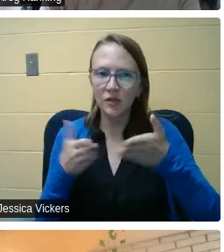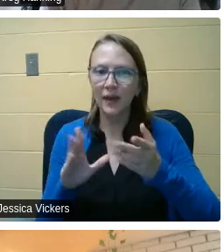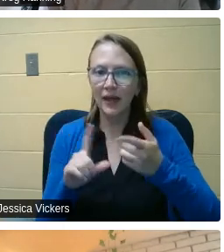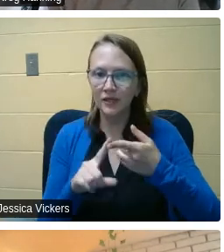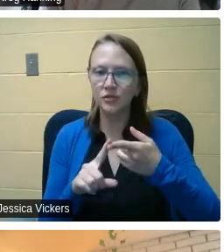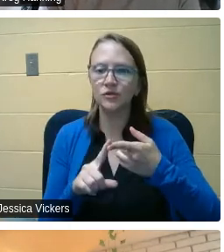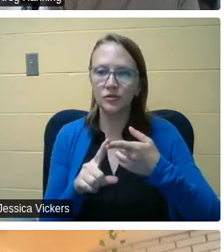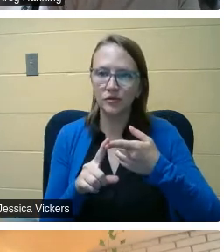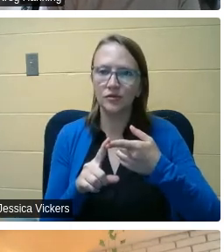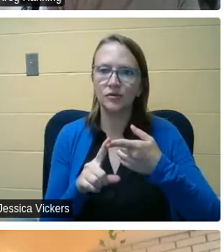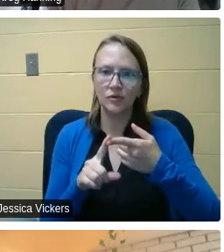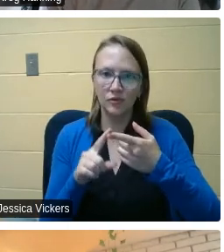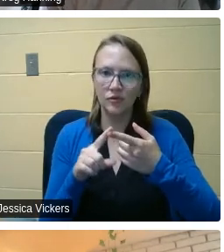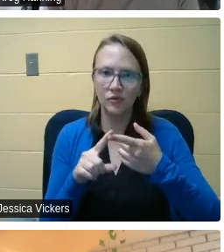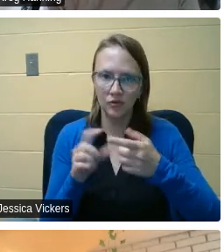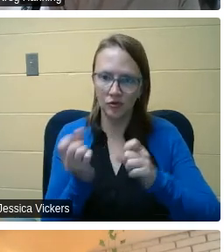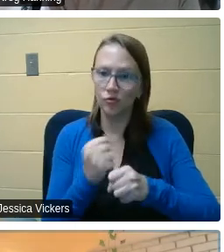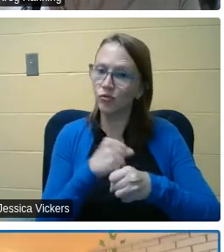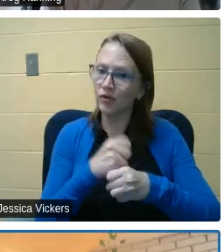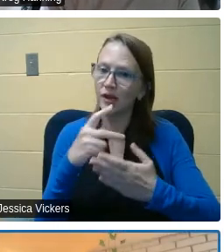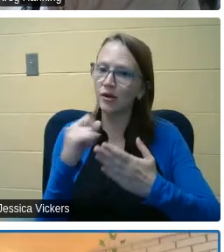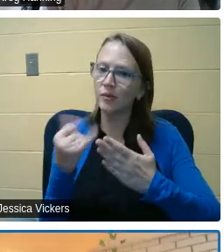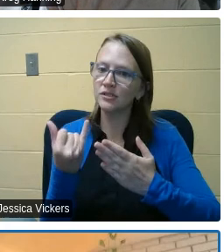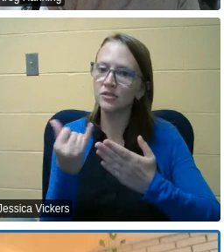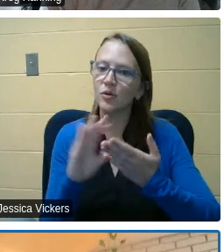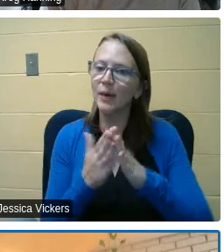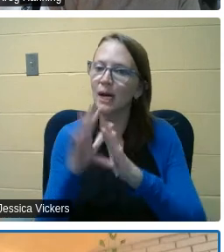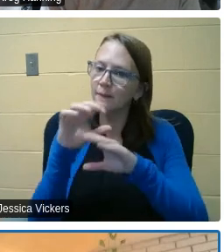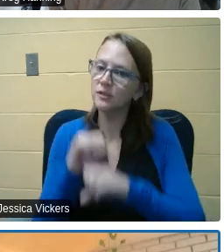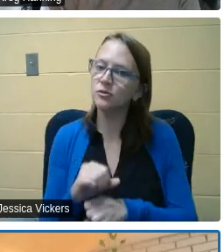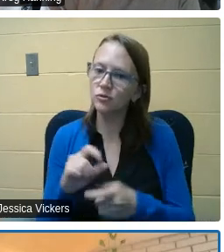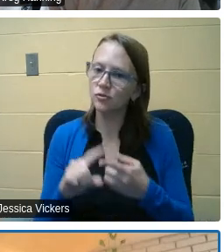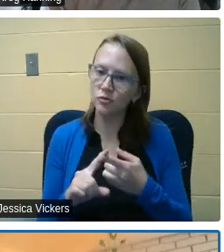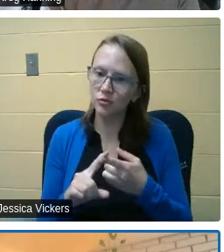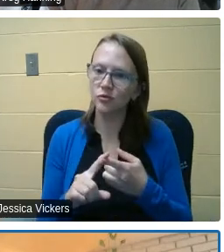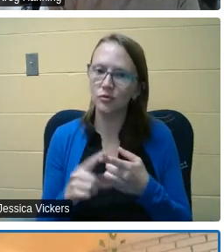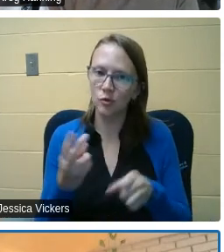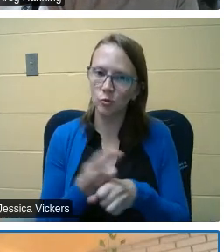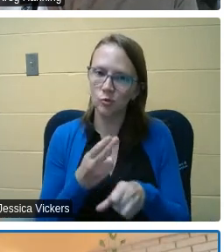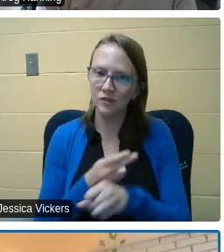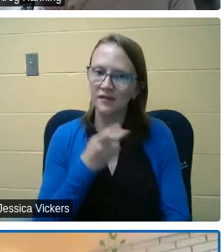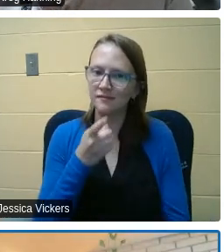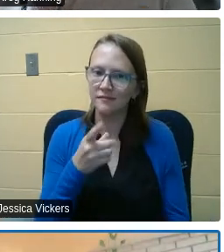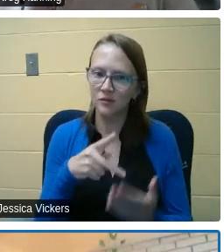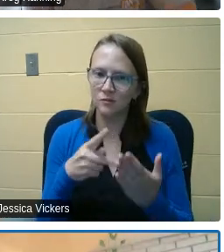off creating your project or getting used to OctoStudio.